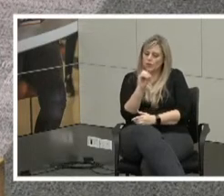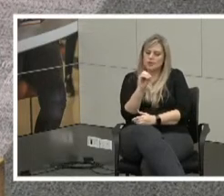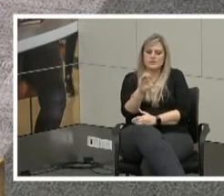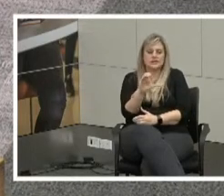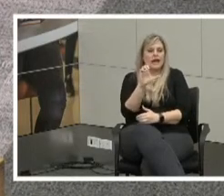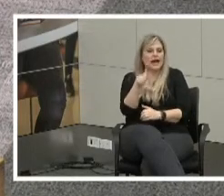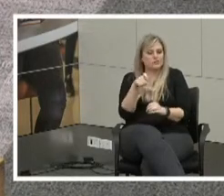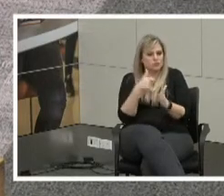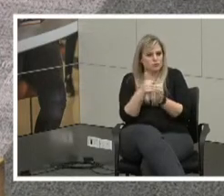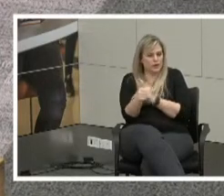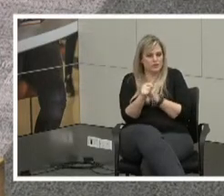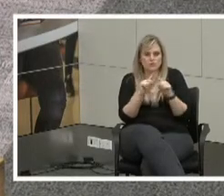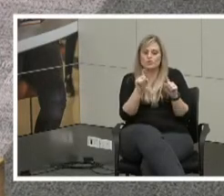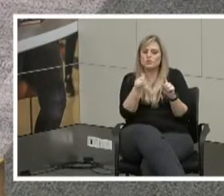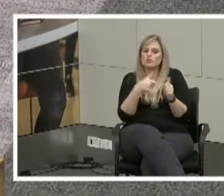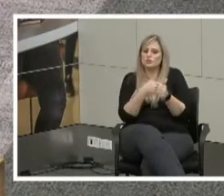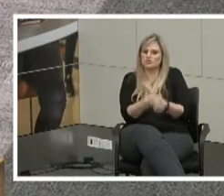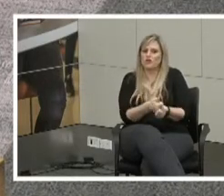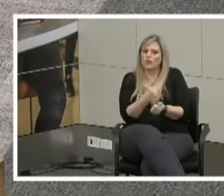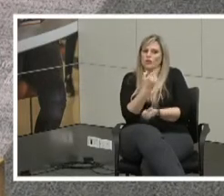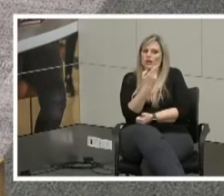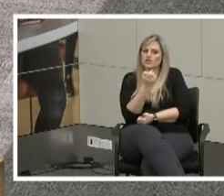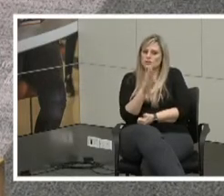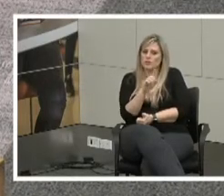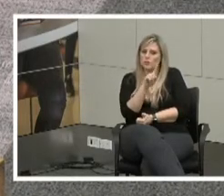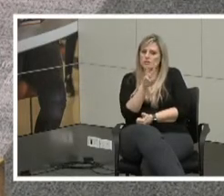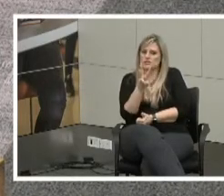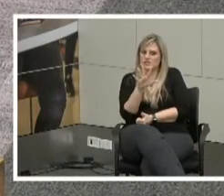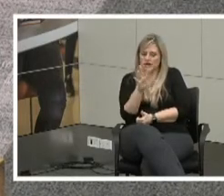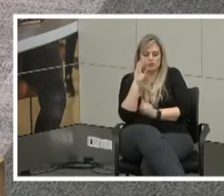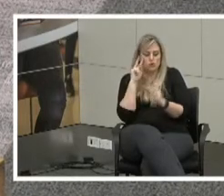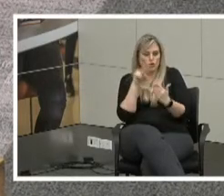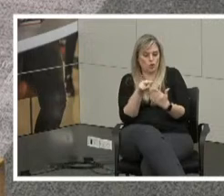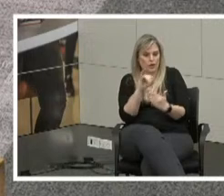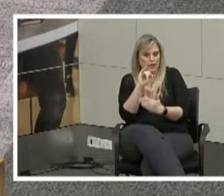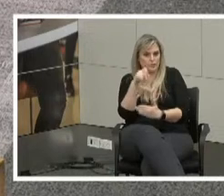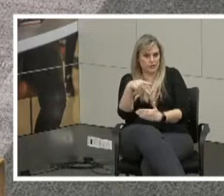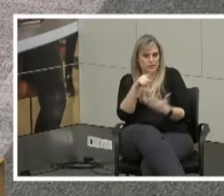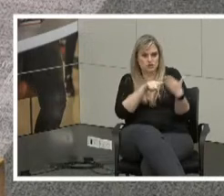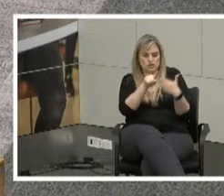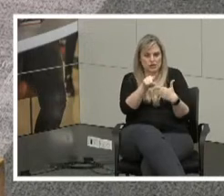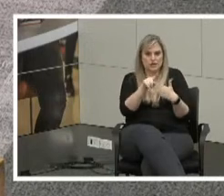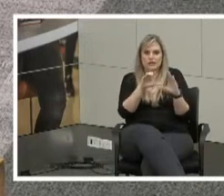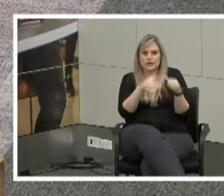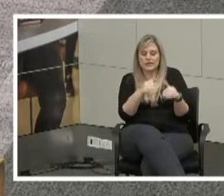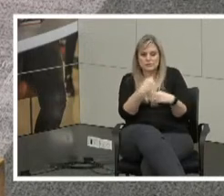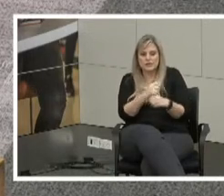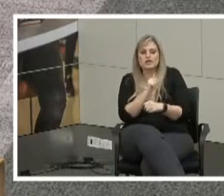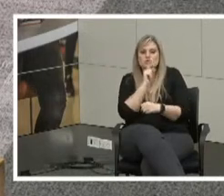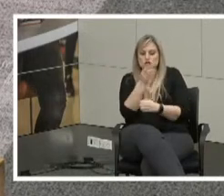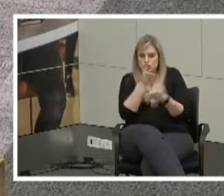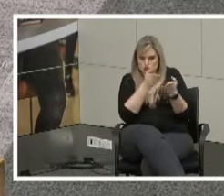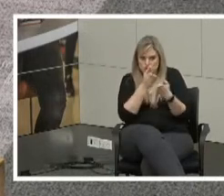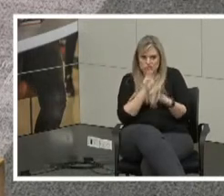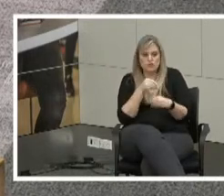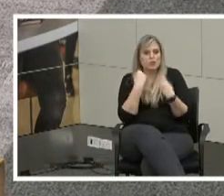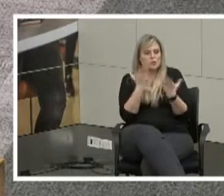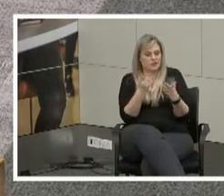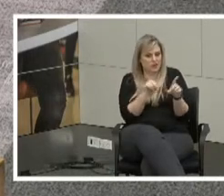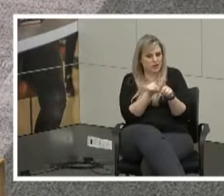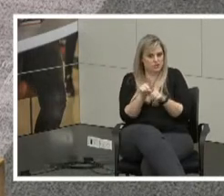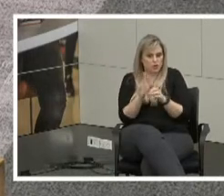compliance with HB 165 for you to do the work of looking at IEPs checking the PLS making sure Services were rendered